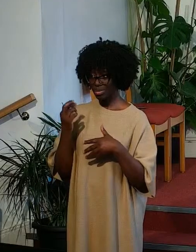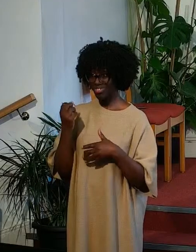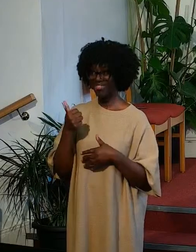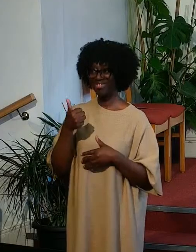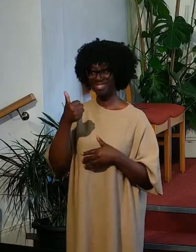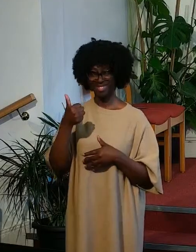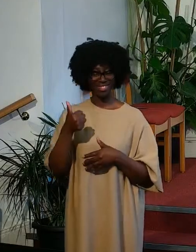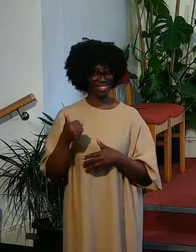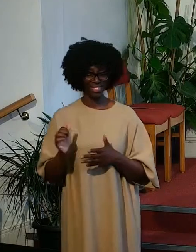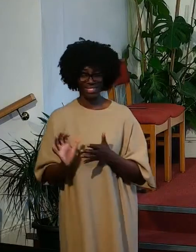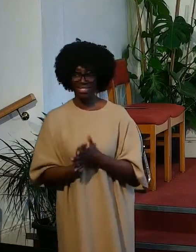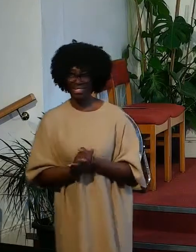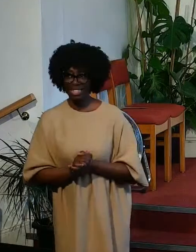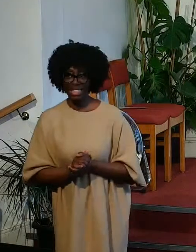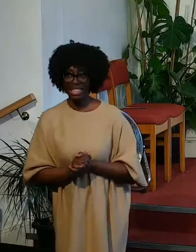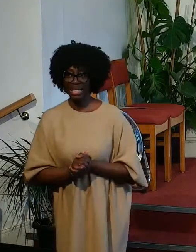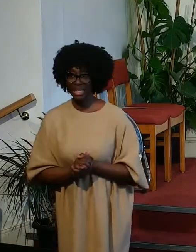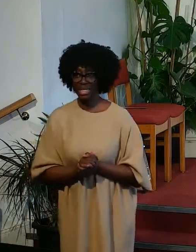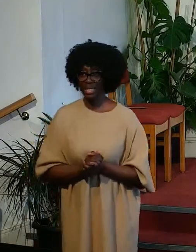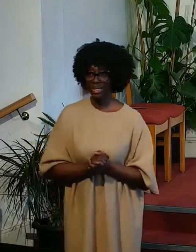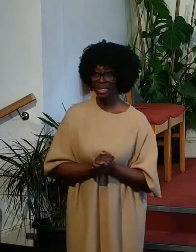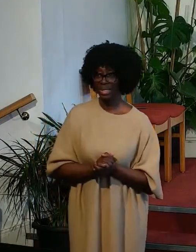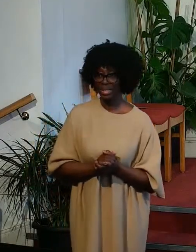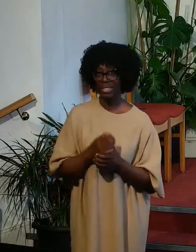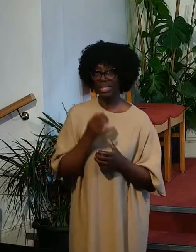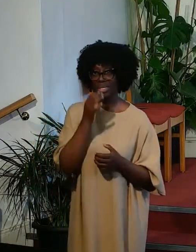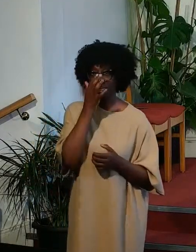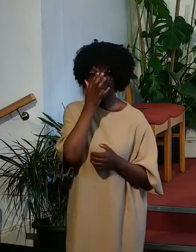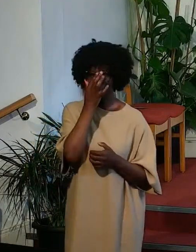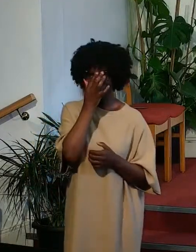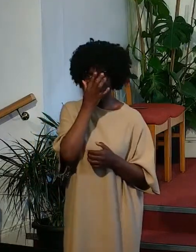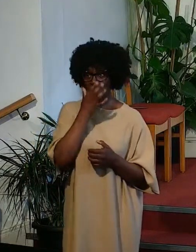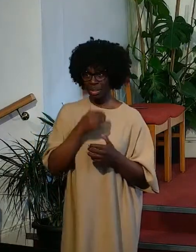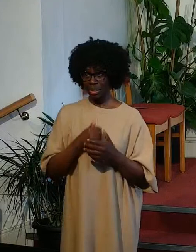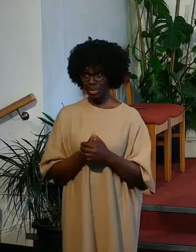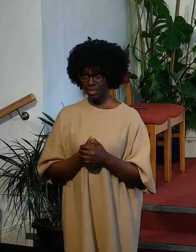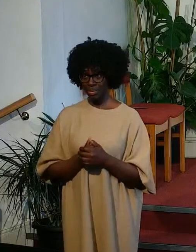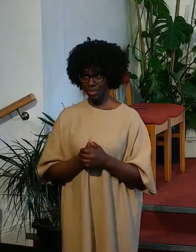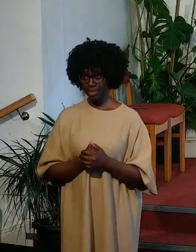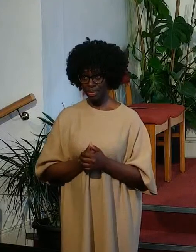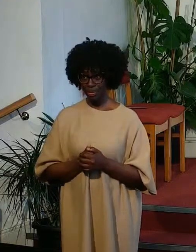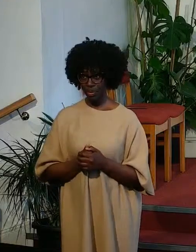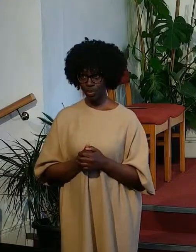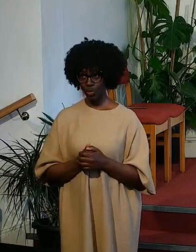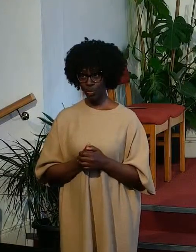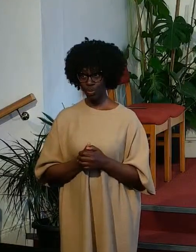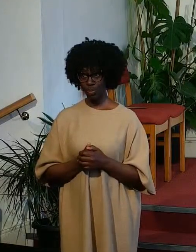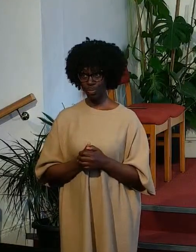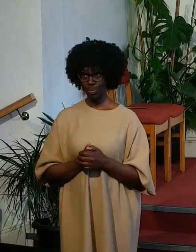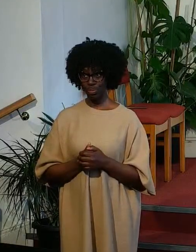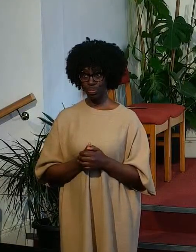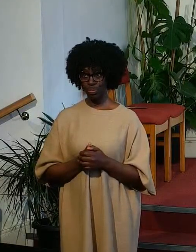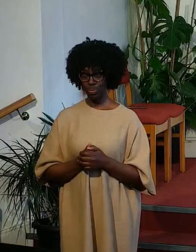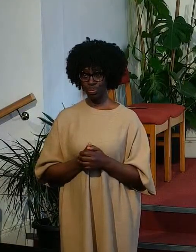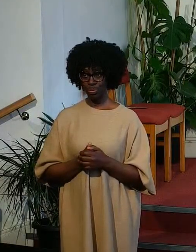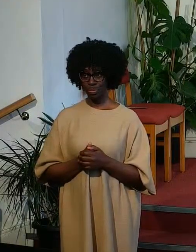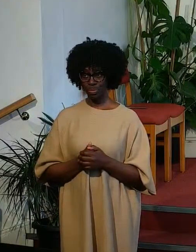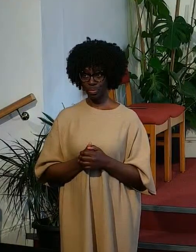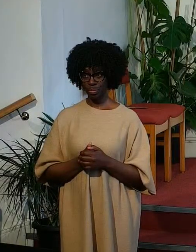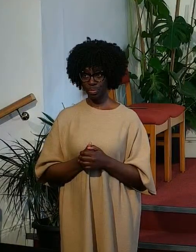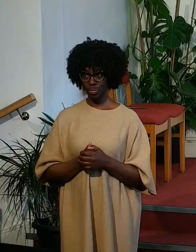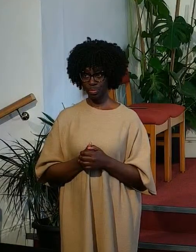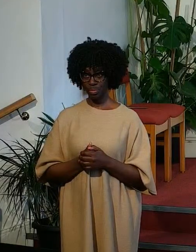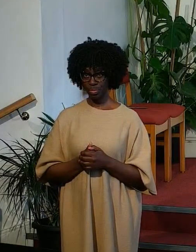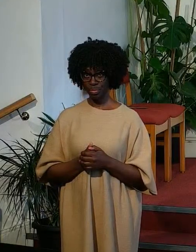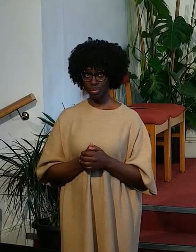Yeah. Okay. Yeah. Okay, thank you both. Just a comment, really. I don't